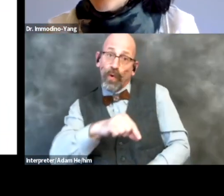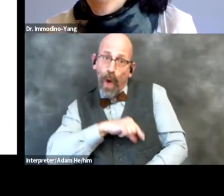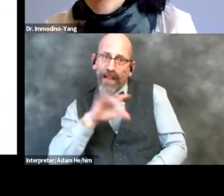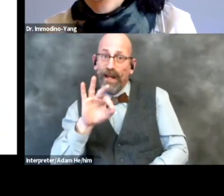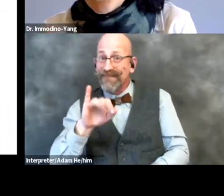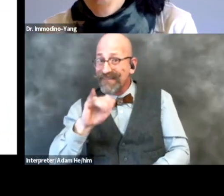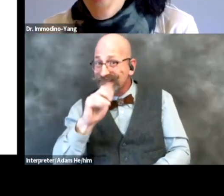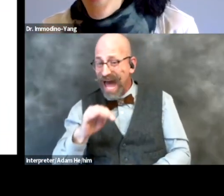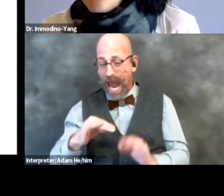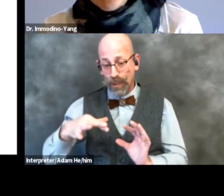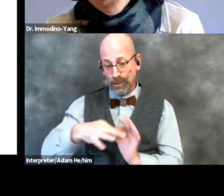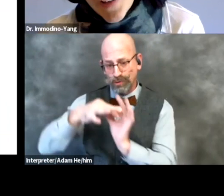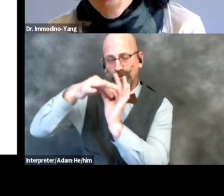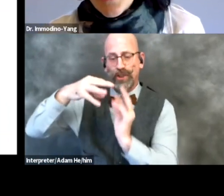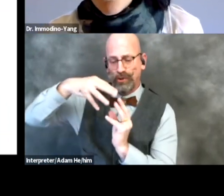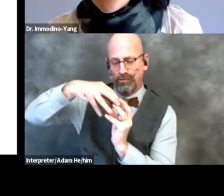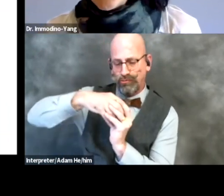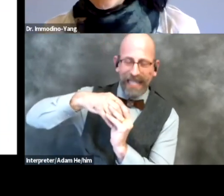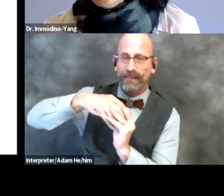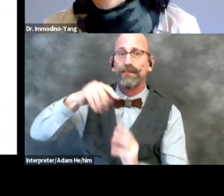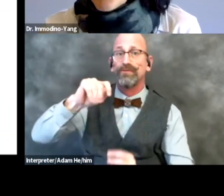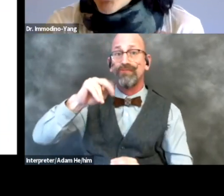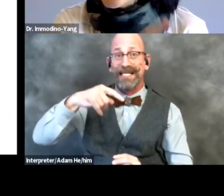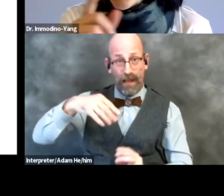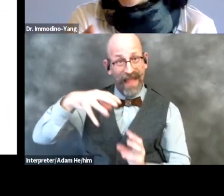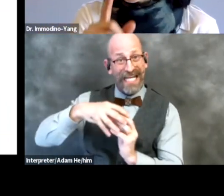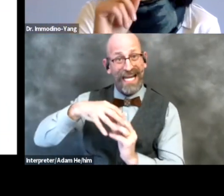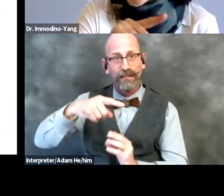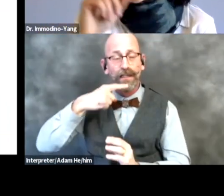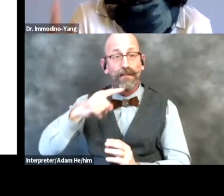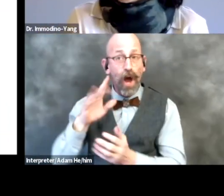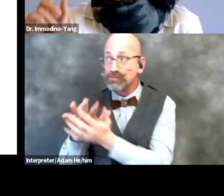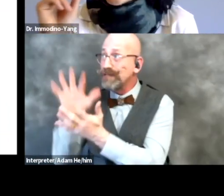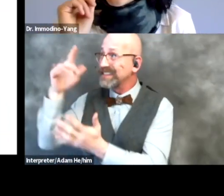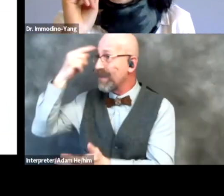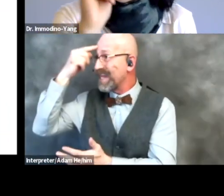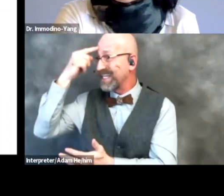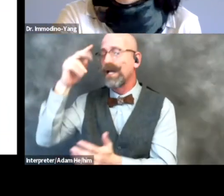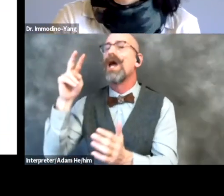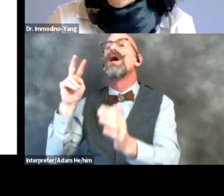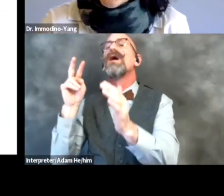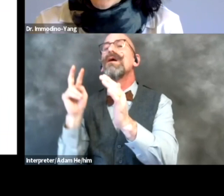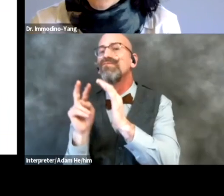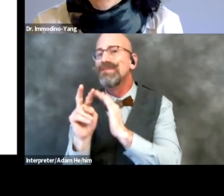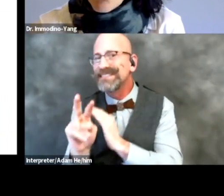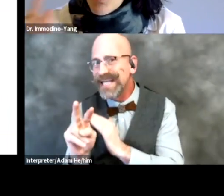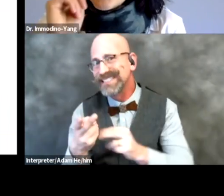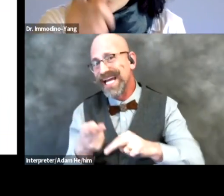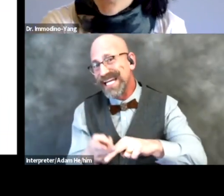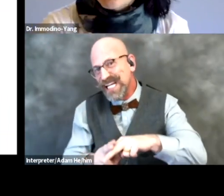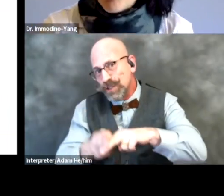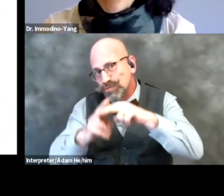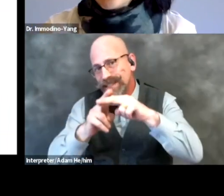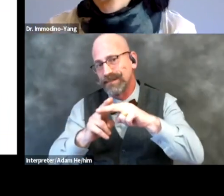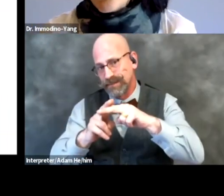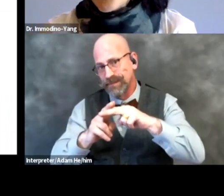white matter fiber tracts, but transcendent thinking predicts the increase in the quality